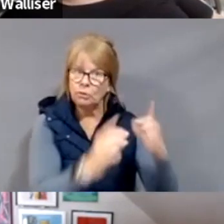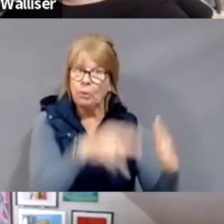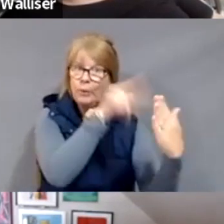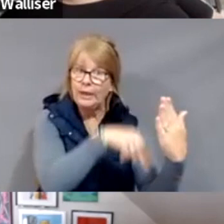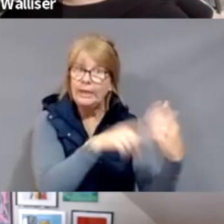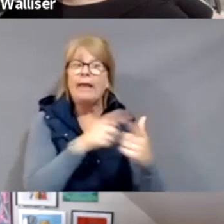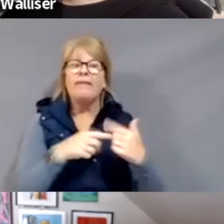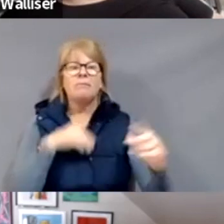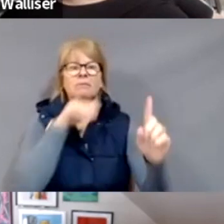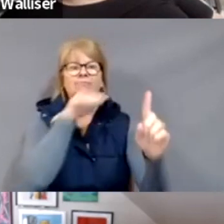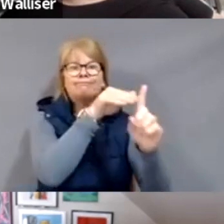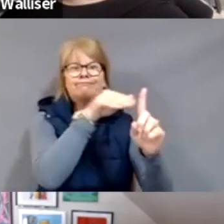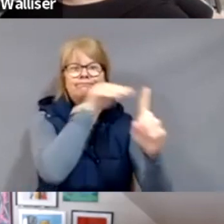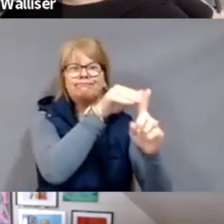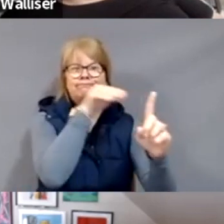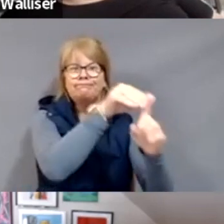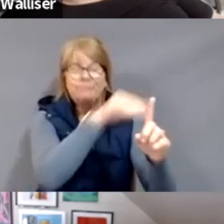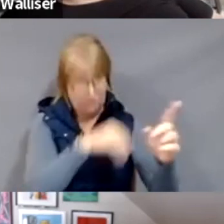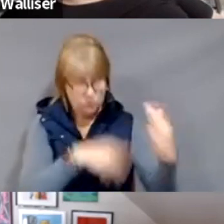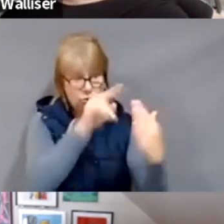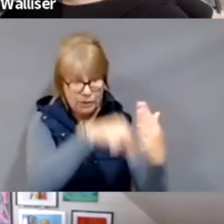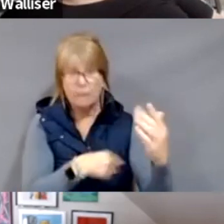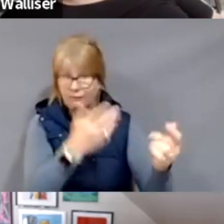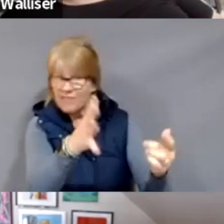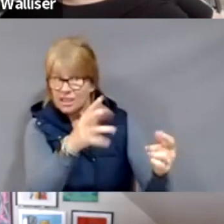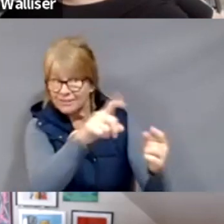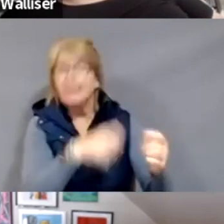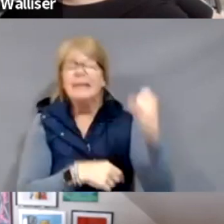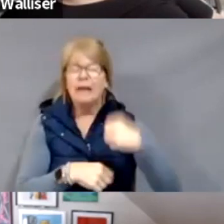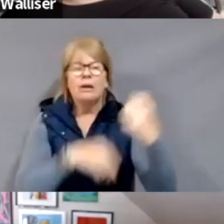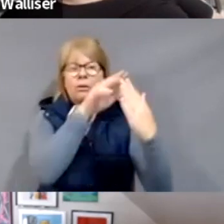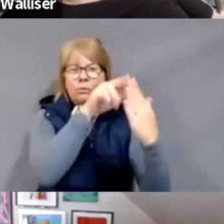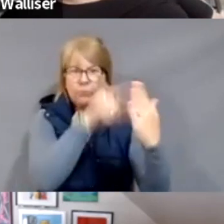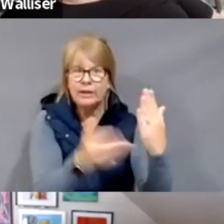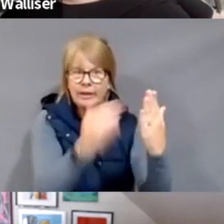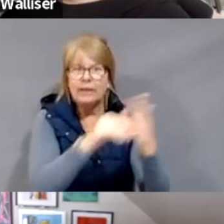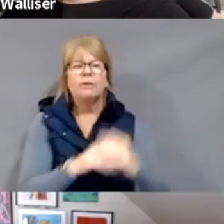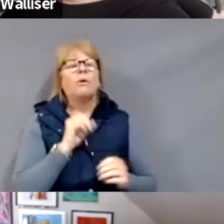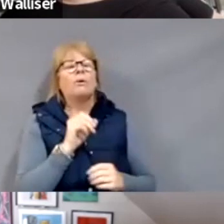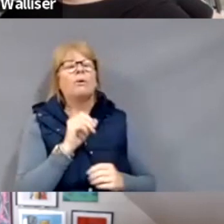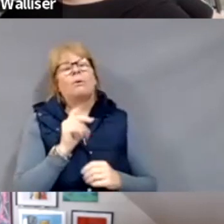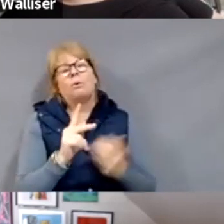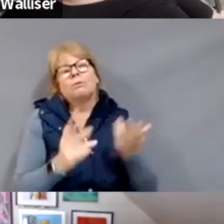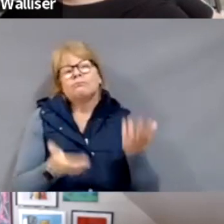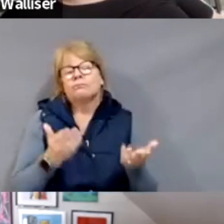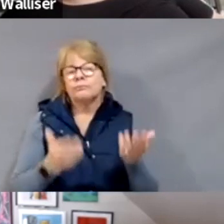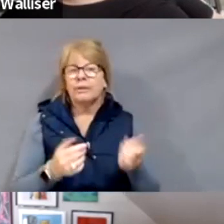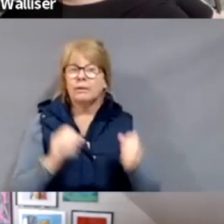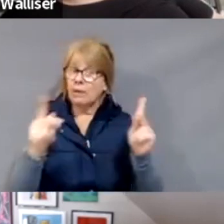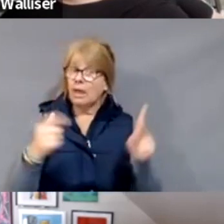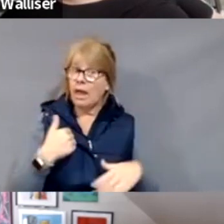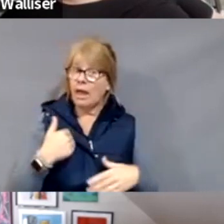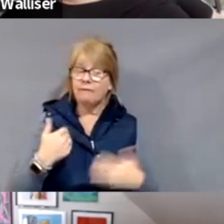start bugging them to read it again, or, you know, hey, listen, I've got this